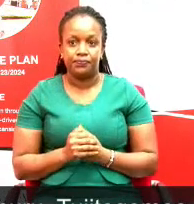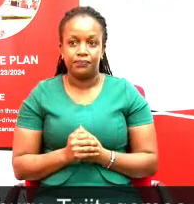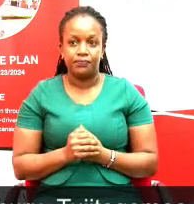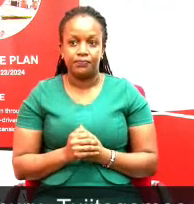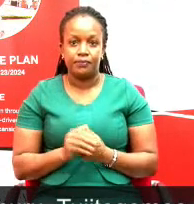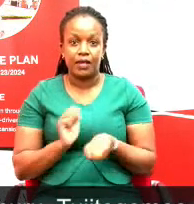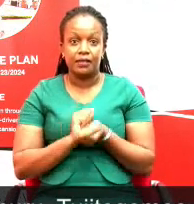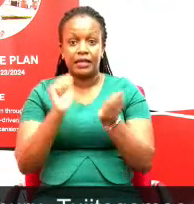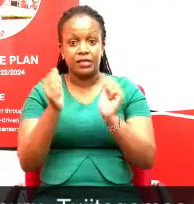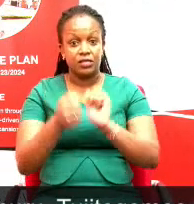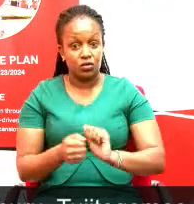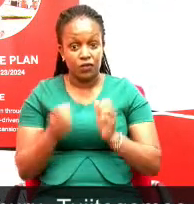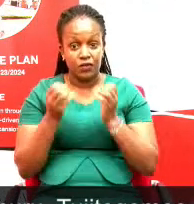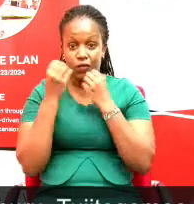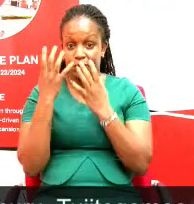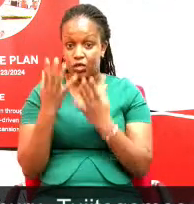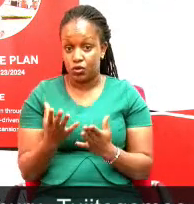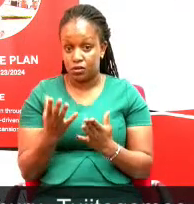exchange information,